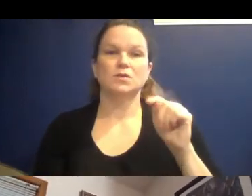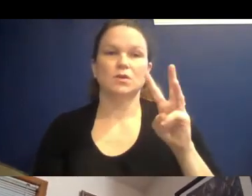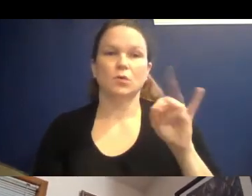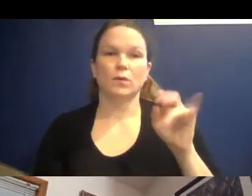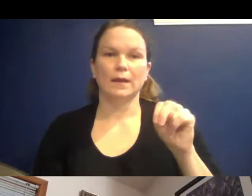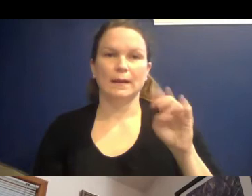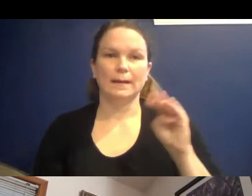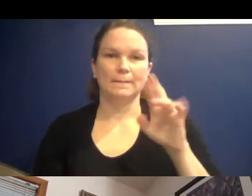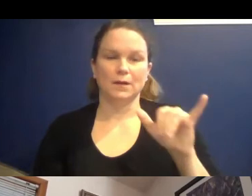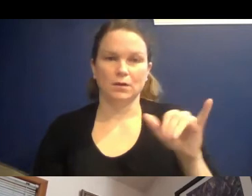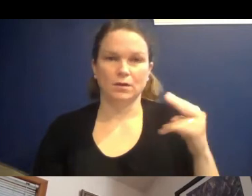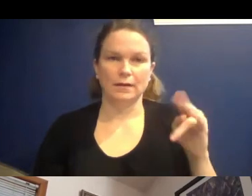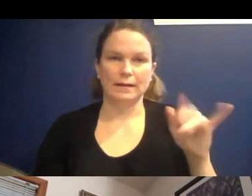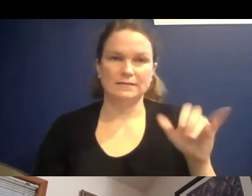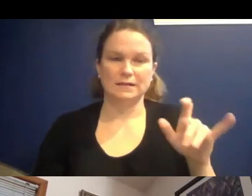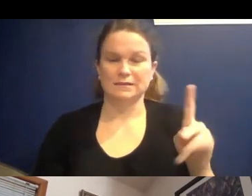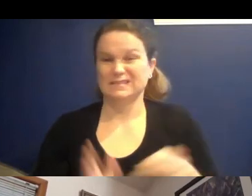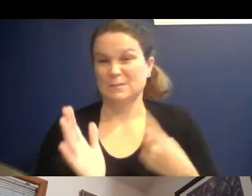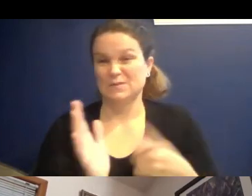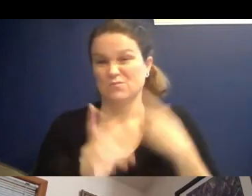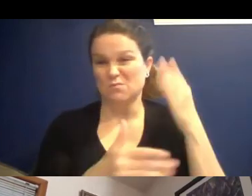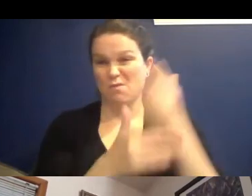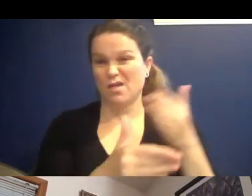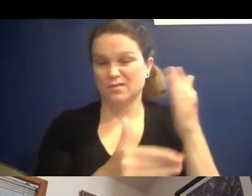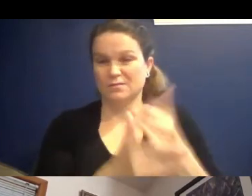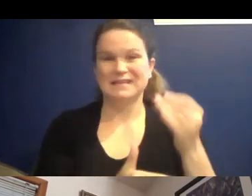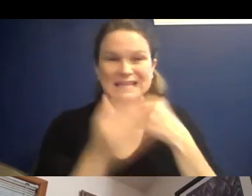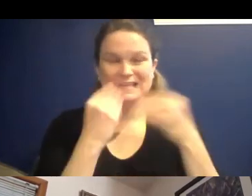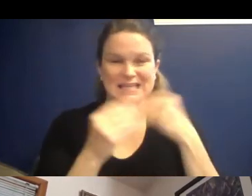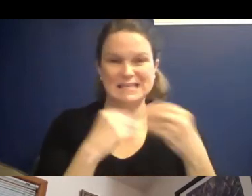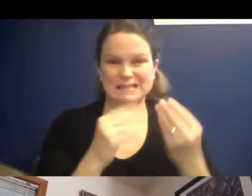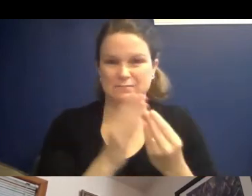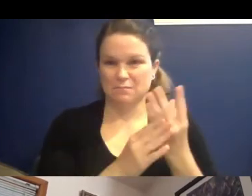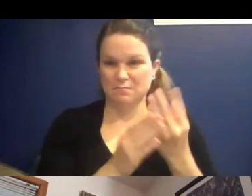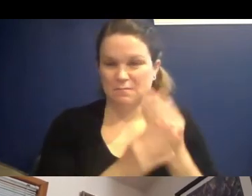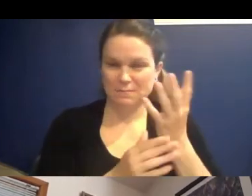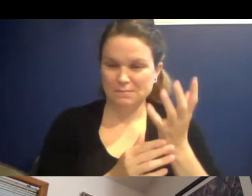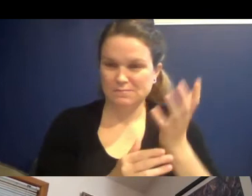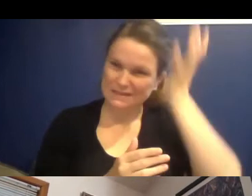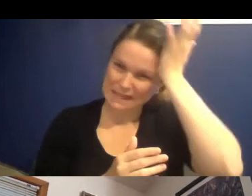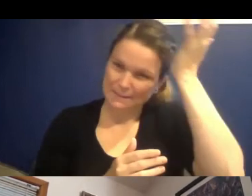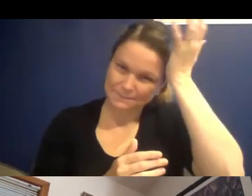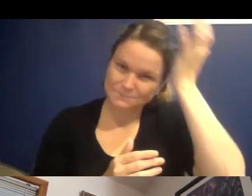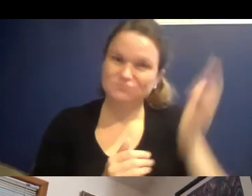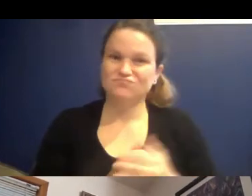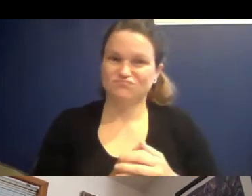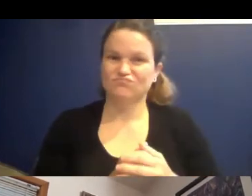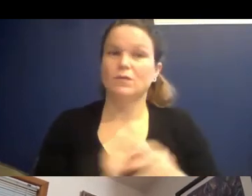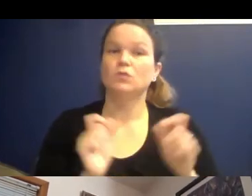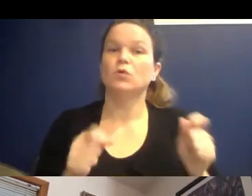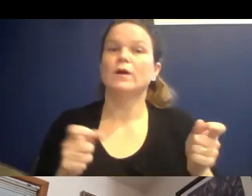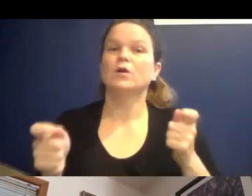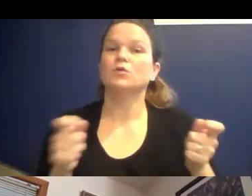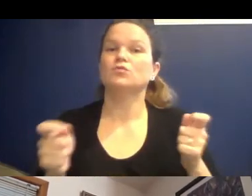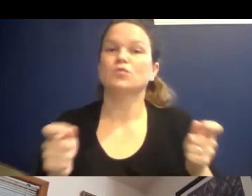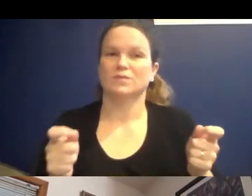they sometimes are a garden pest because they feed on plants in the cabbage and mustard family. They can be controlled on garden